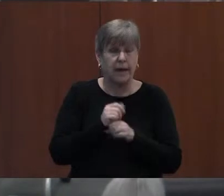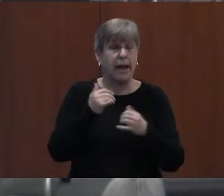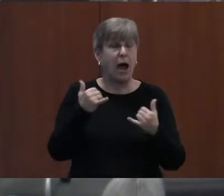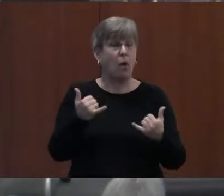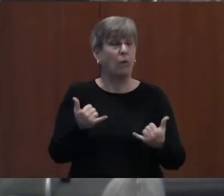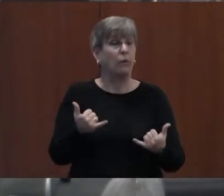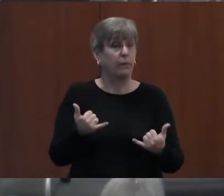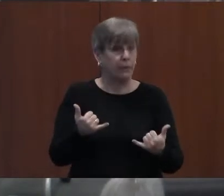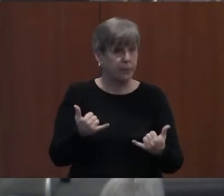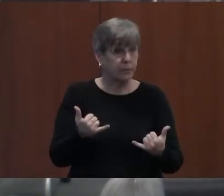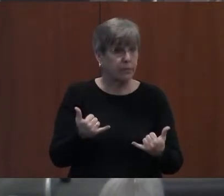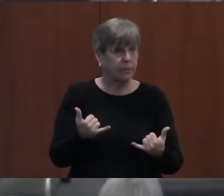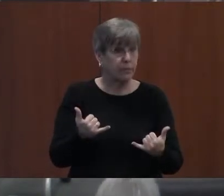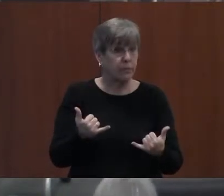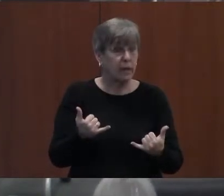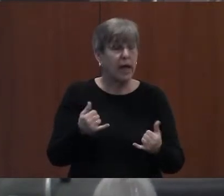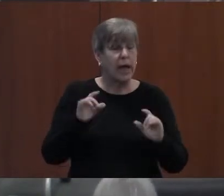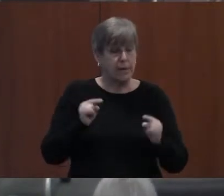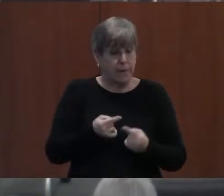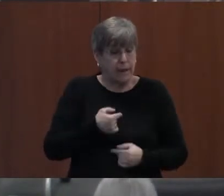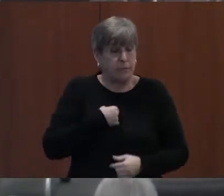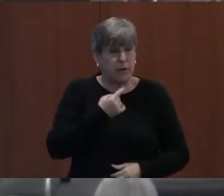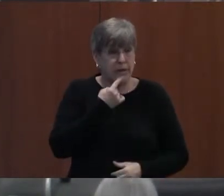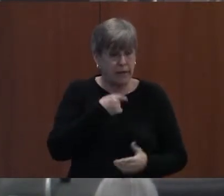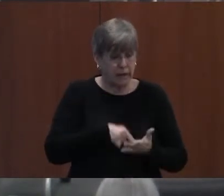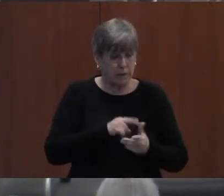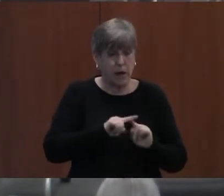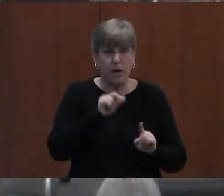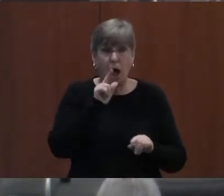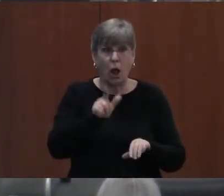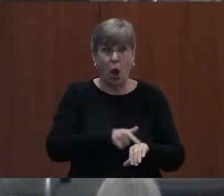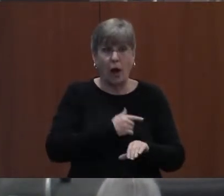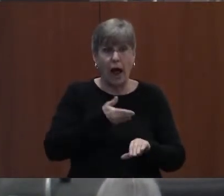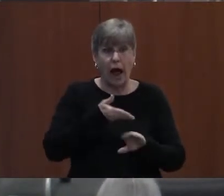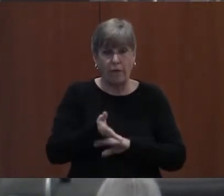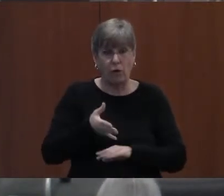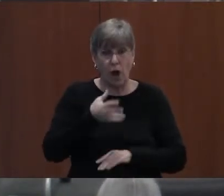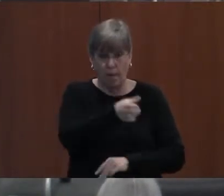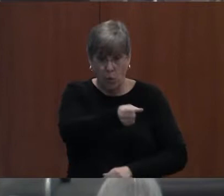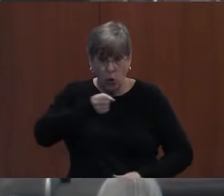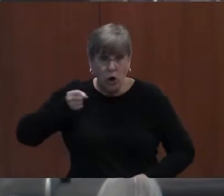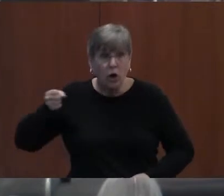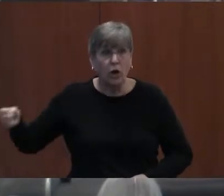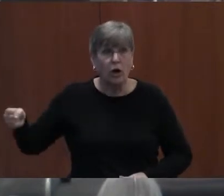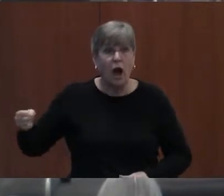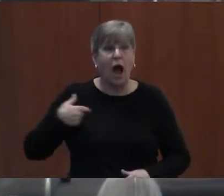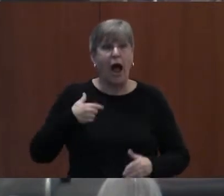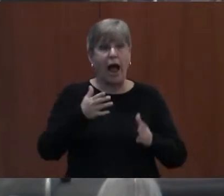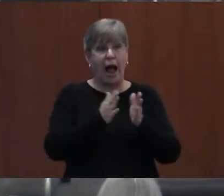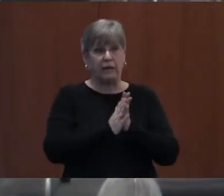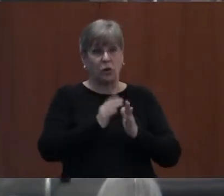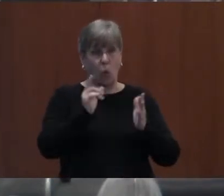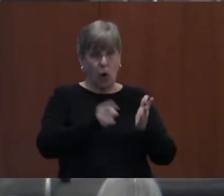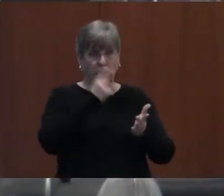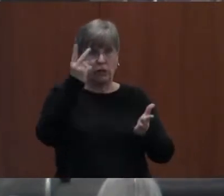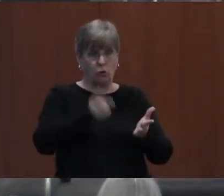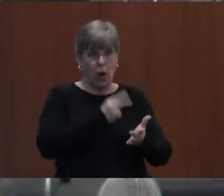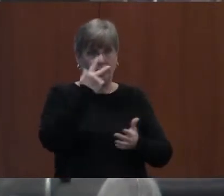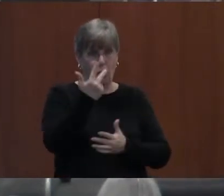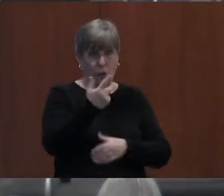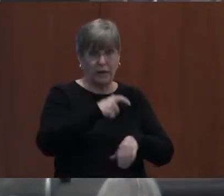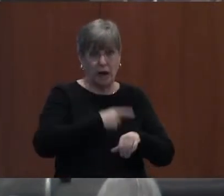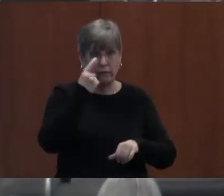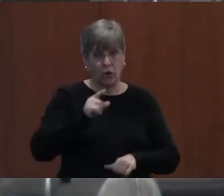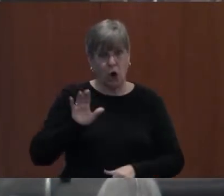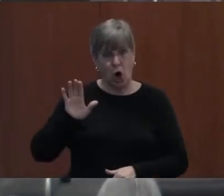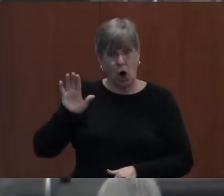Now, it pains me to say that not too long after I pulled her, I had to pull her. I asked once, twice, 3 times for